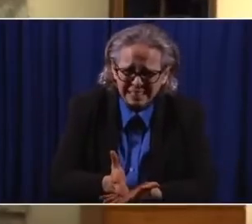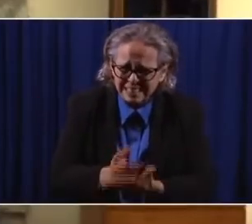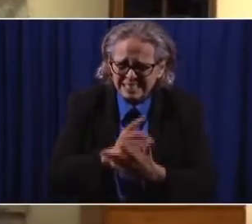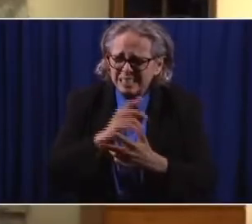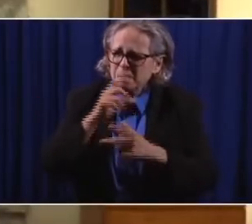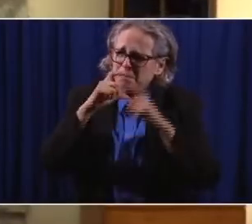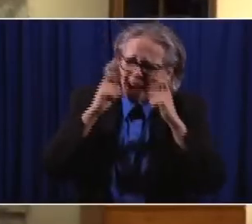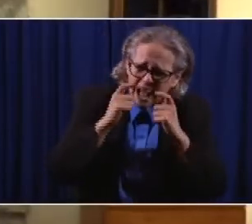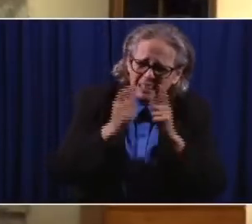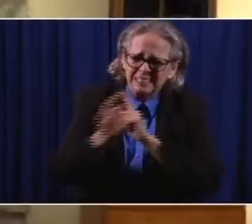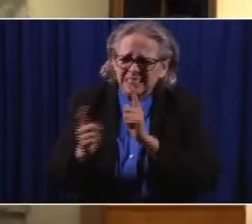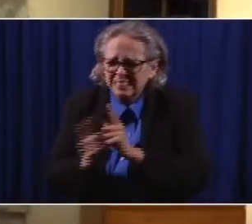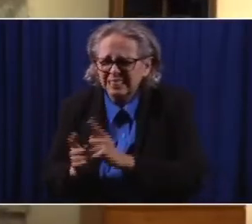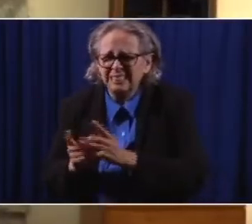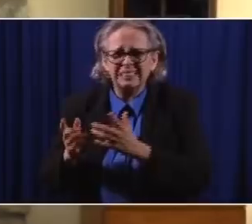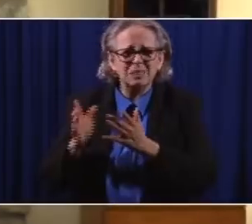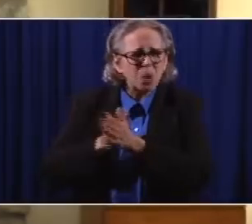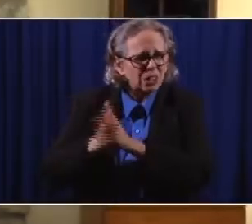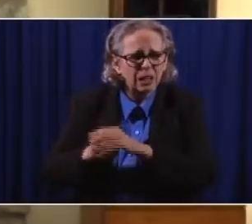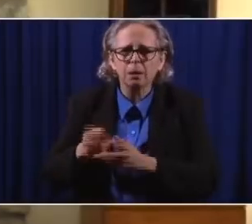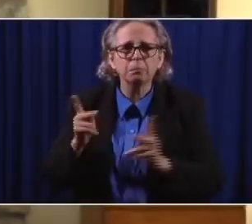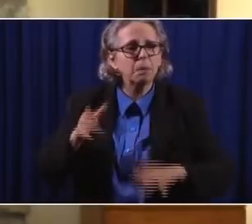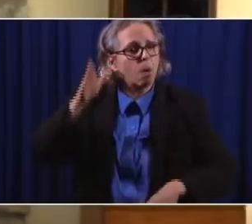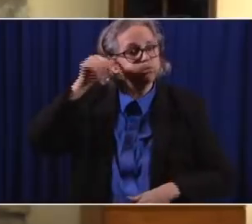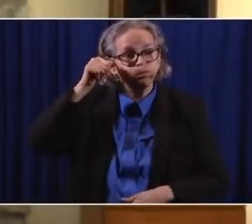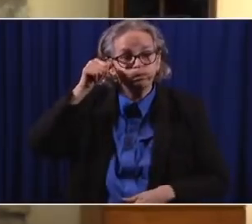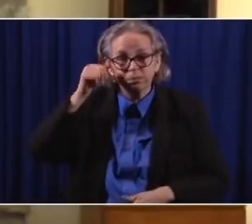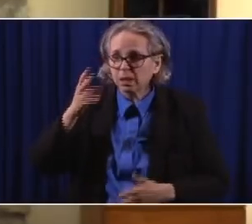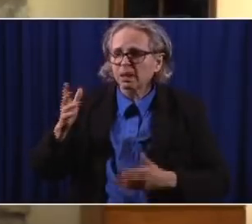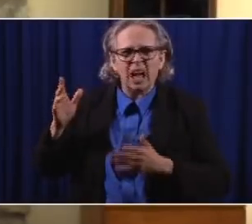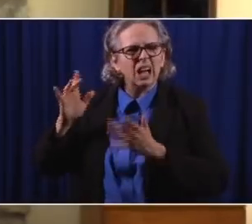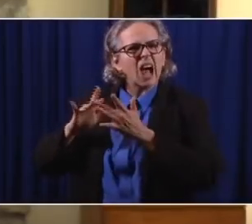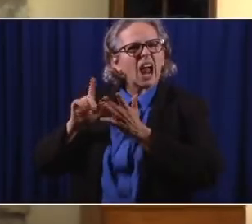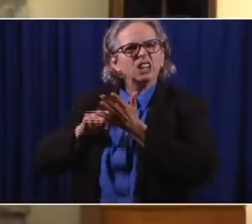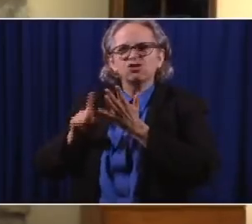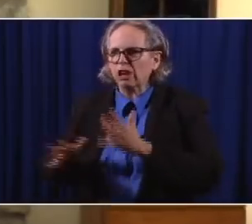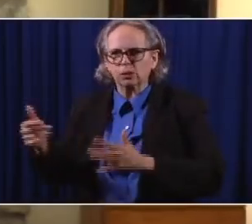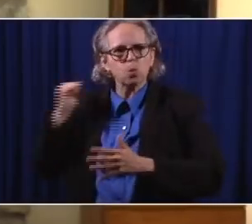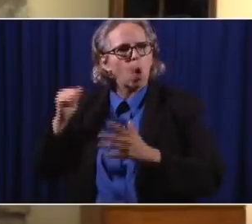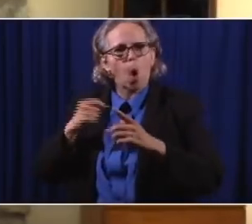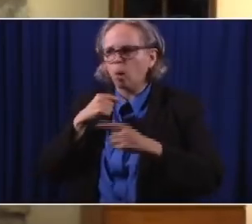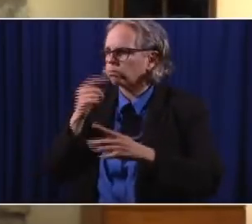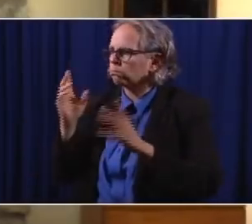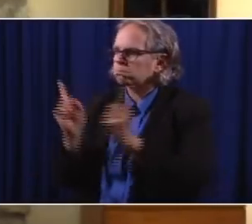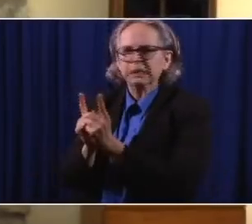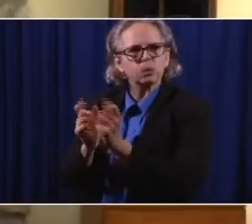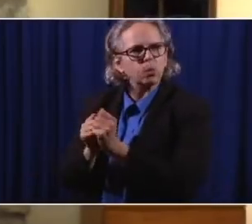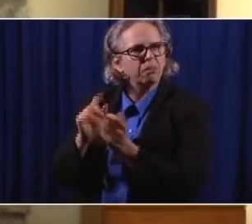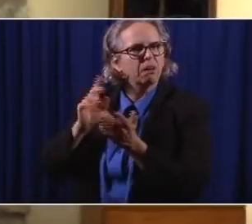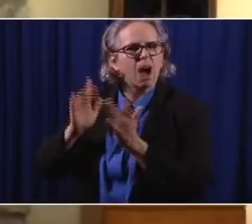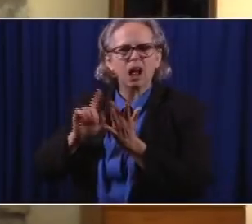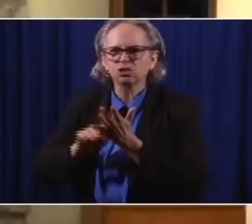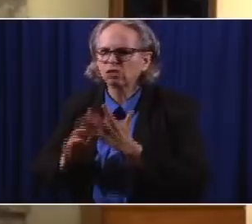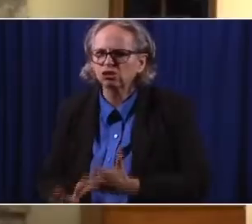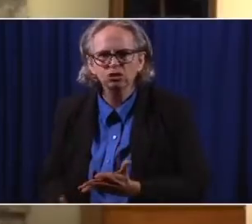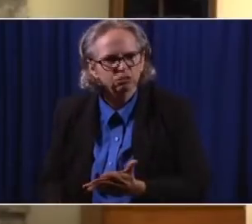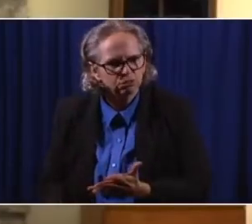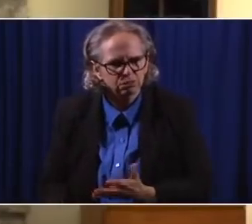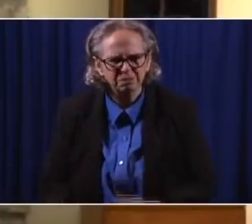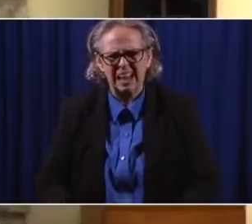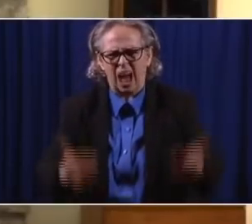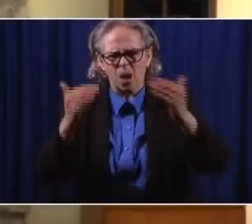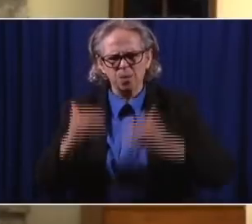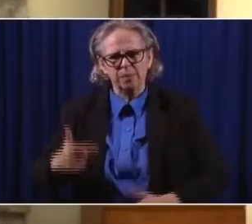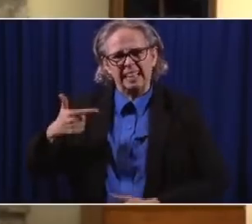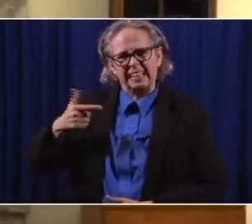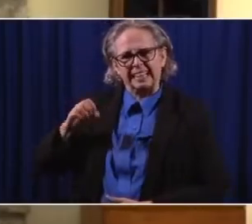just essential if we're going to knock this down. Geauga County, they are not a high incidence county. They're at 86 per 100,000, but